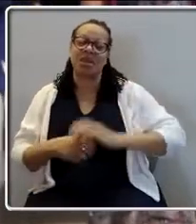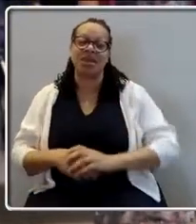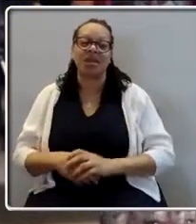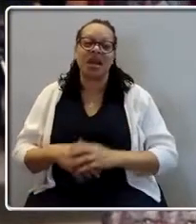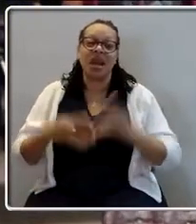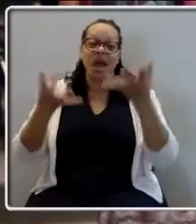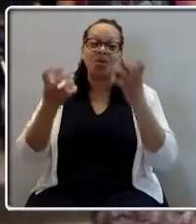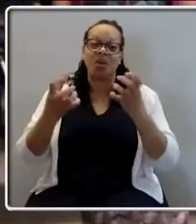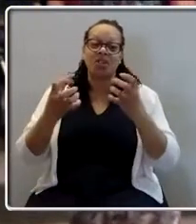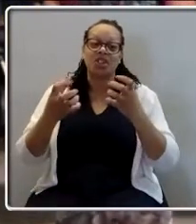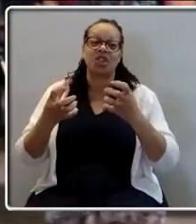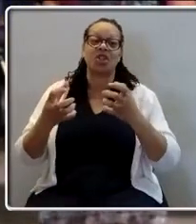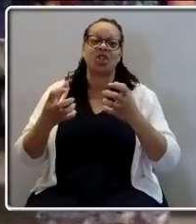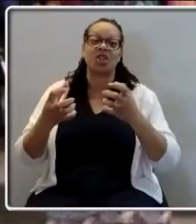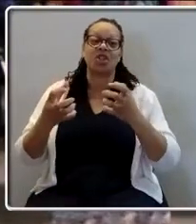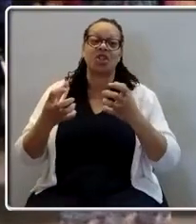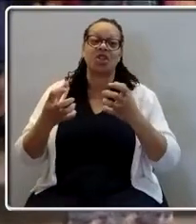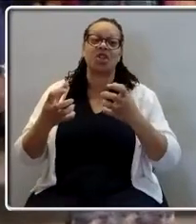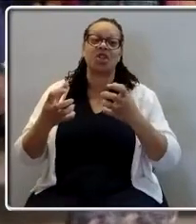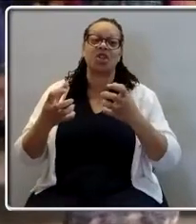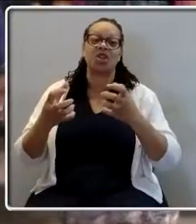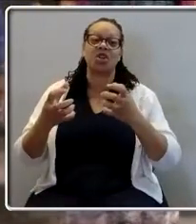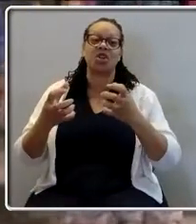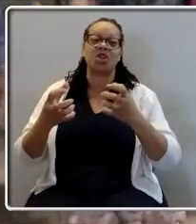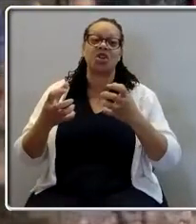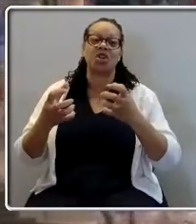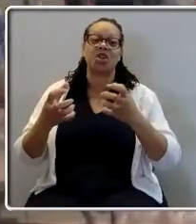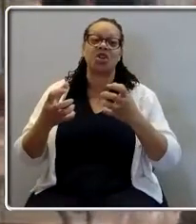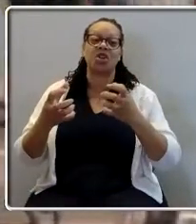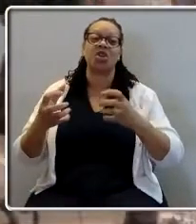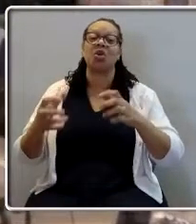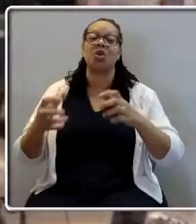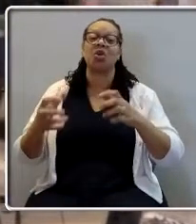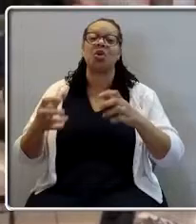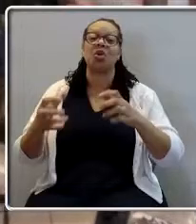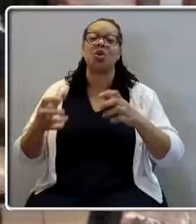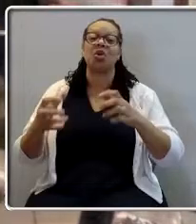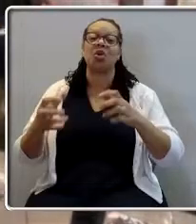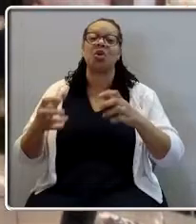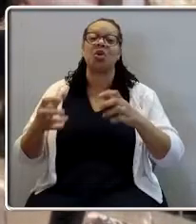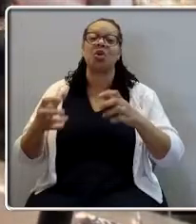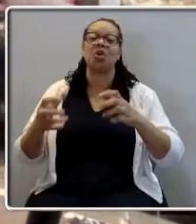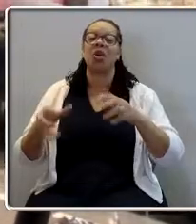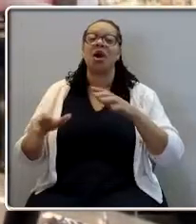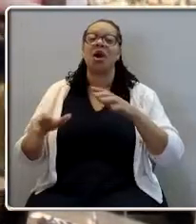Into next week with so much confidence. Yeah. Walk into your job, say, I belong to him.